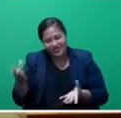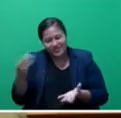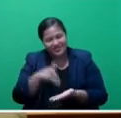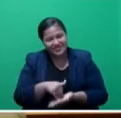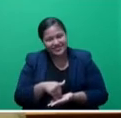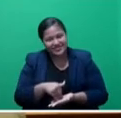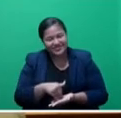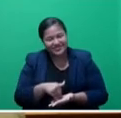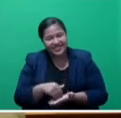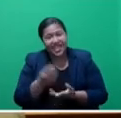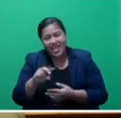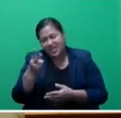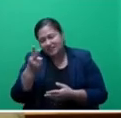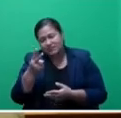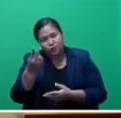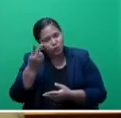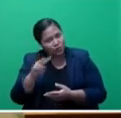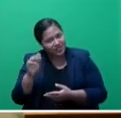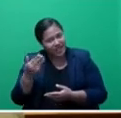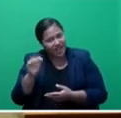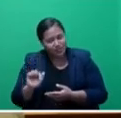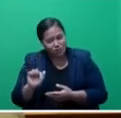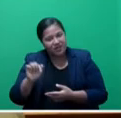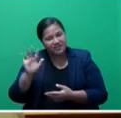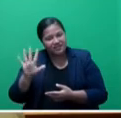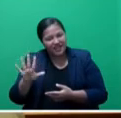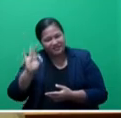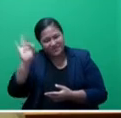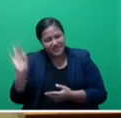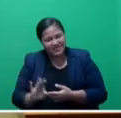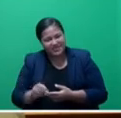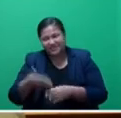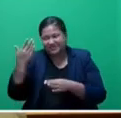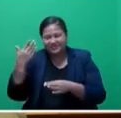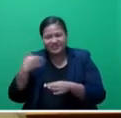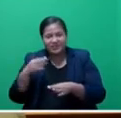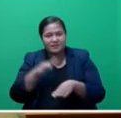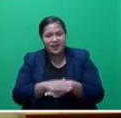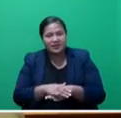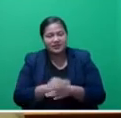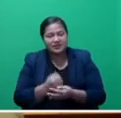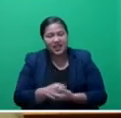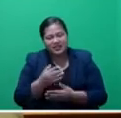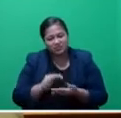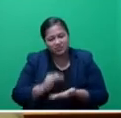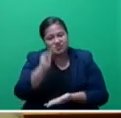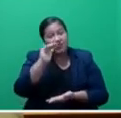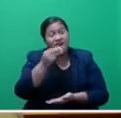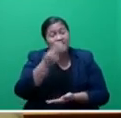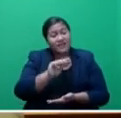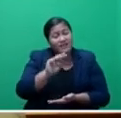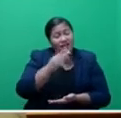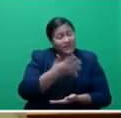of 29.5% over the previous month, and an increase of 58.7% over